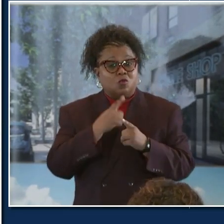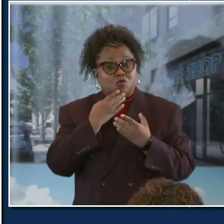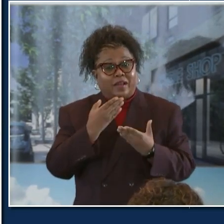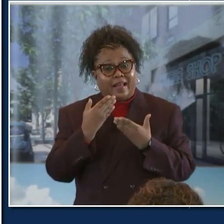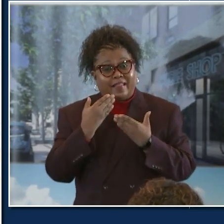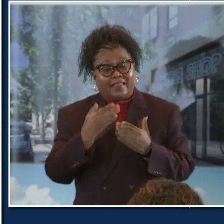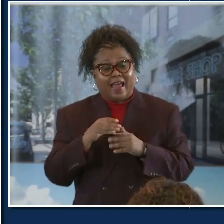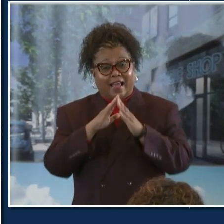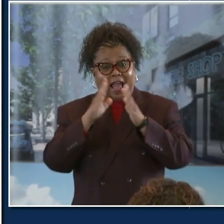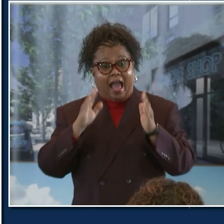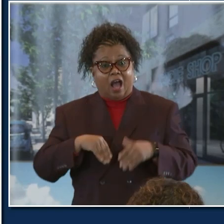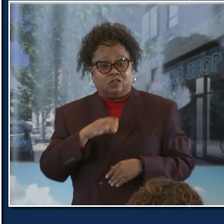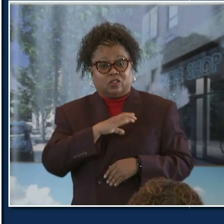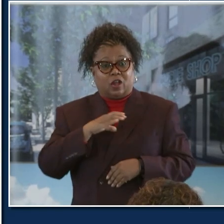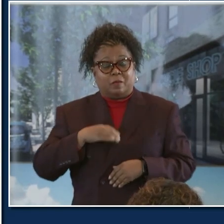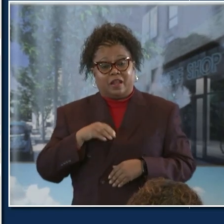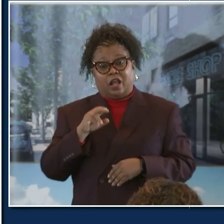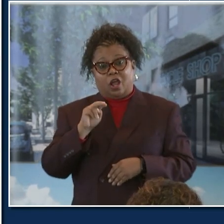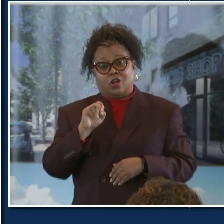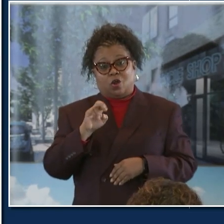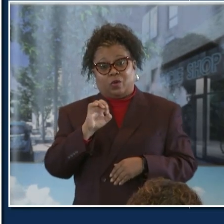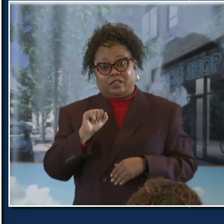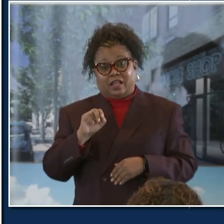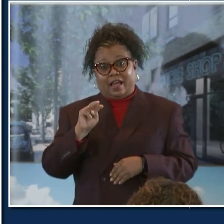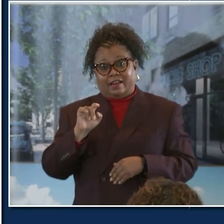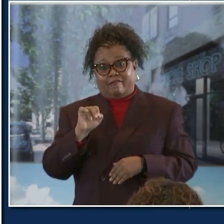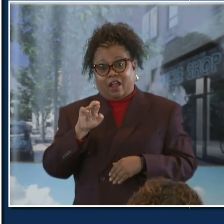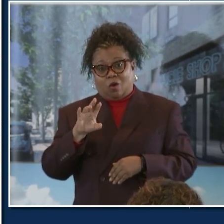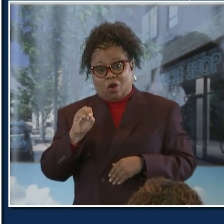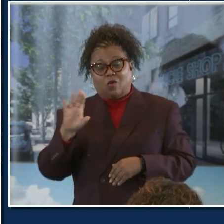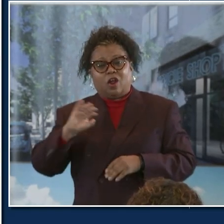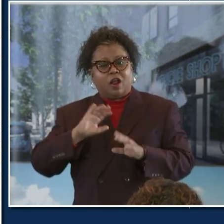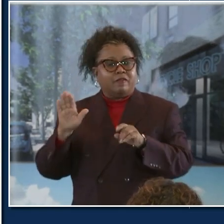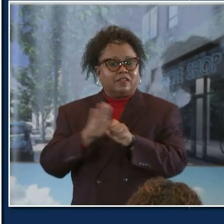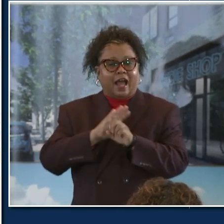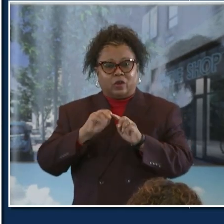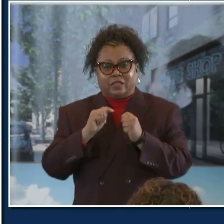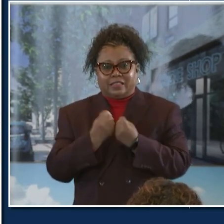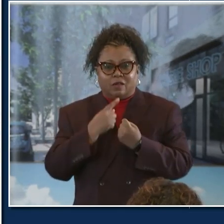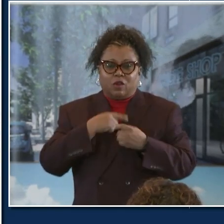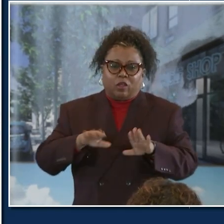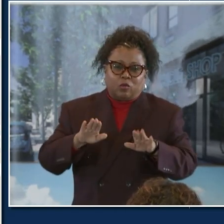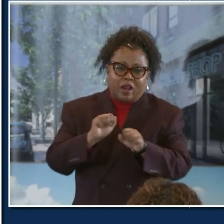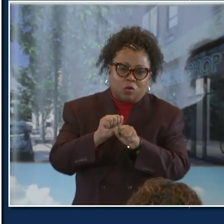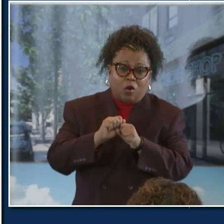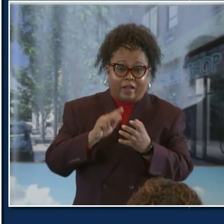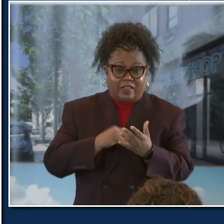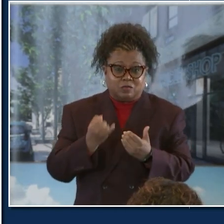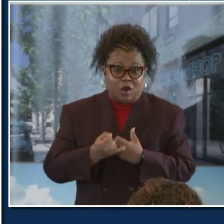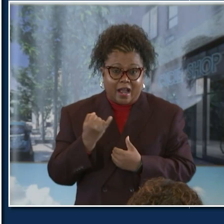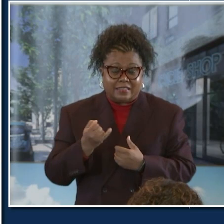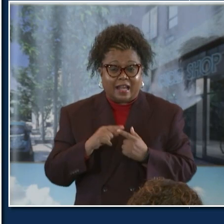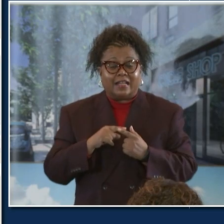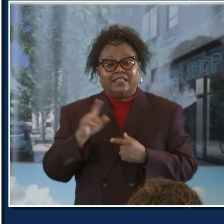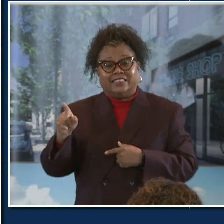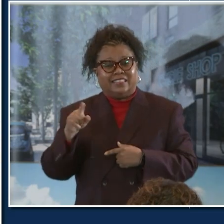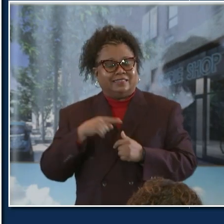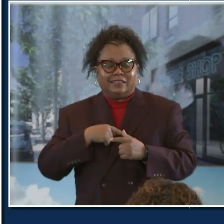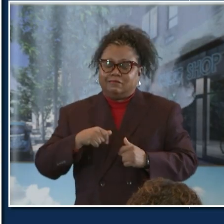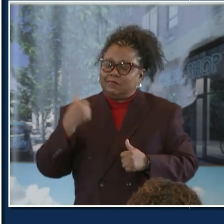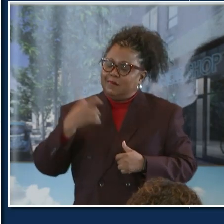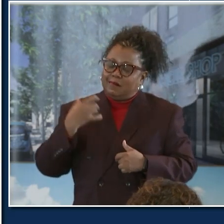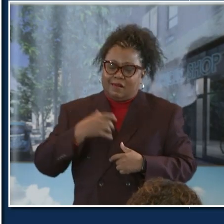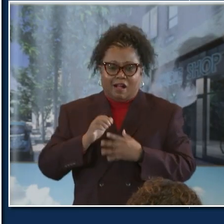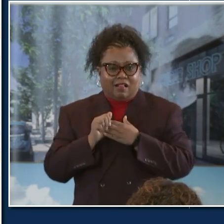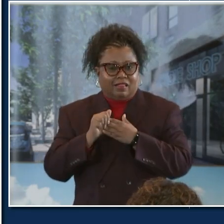thank Housing Commissioner Marisa Novara and her entire team for their incredible work on this project. Commissioner Novara is a tireless